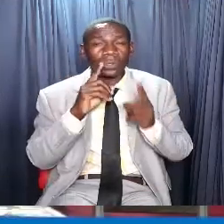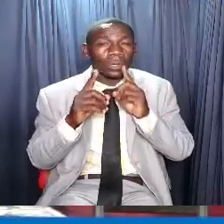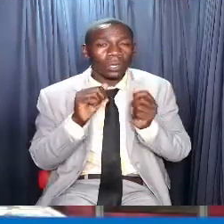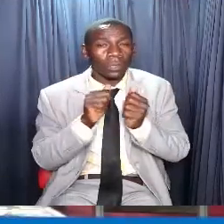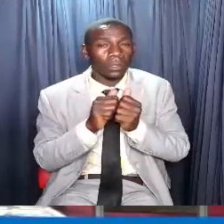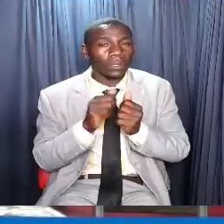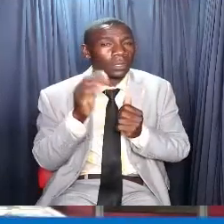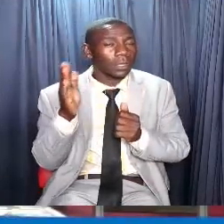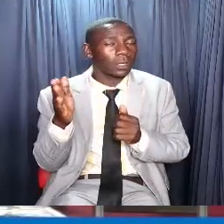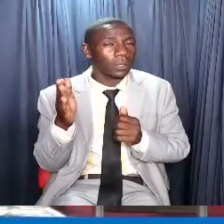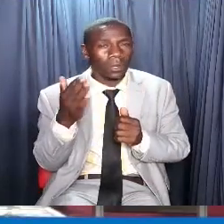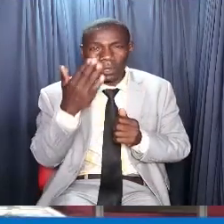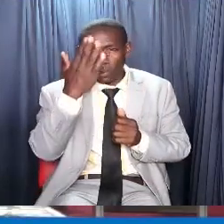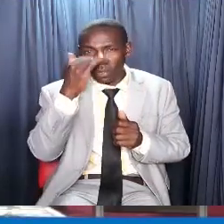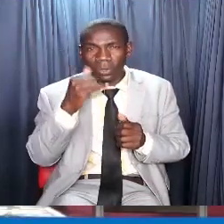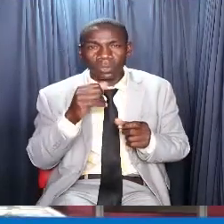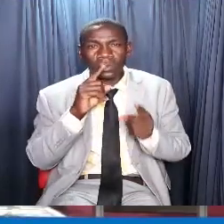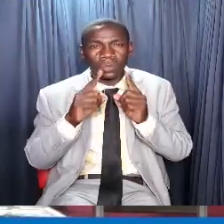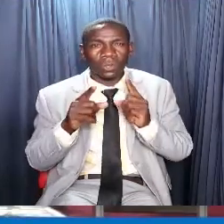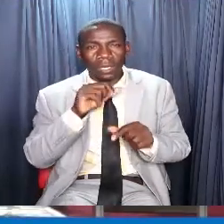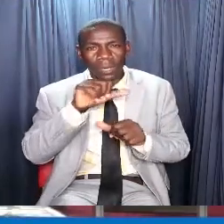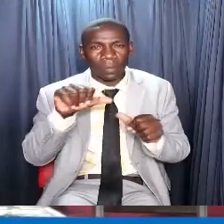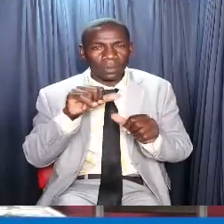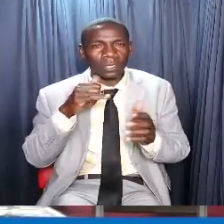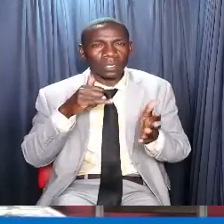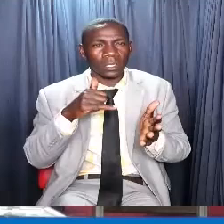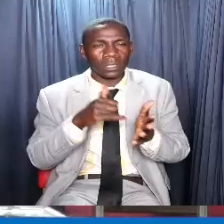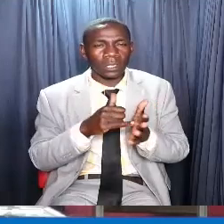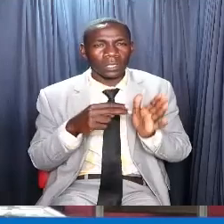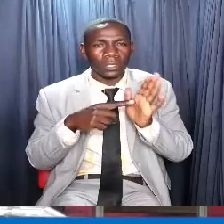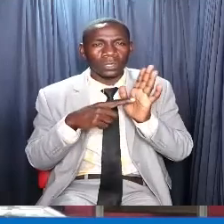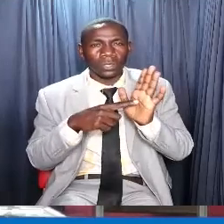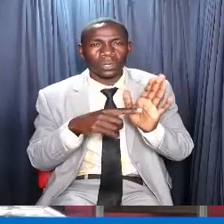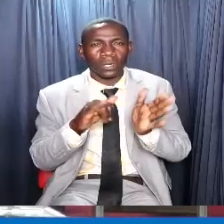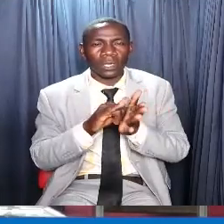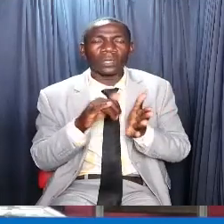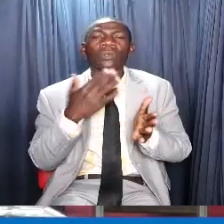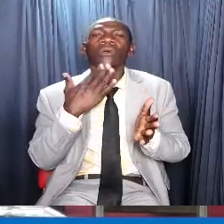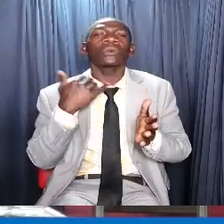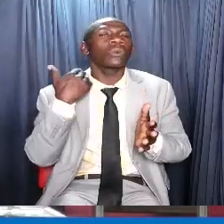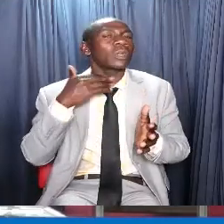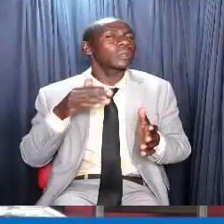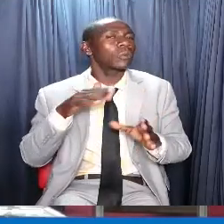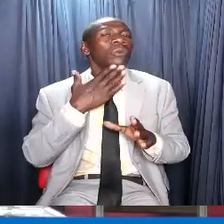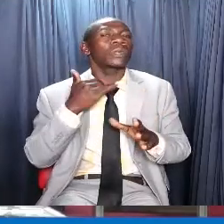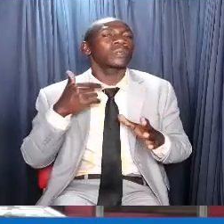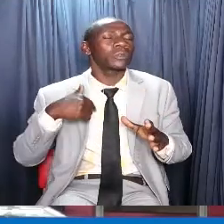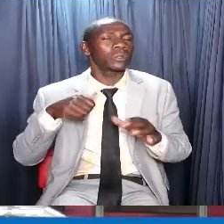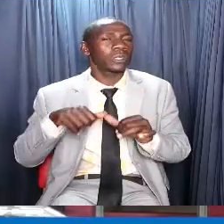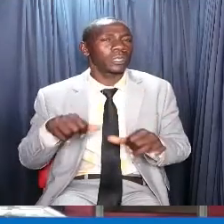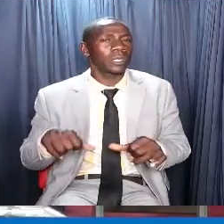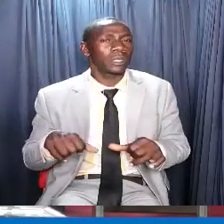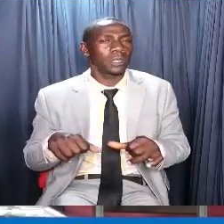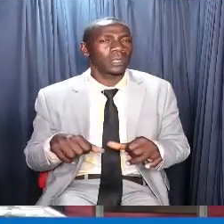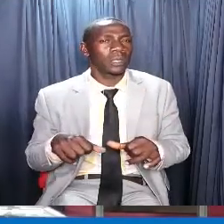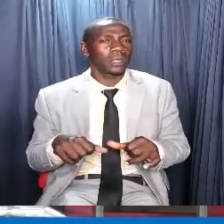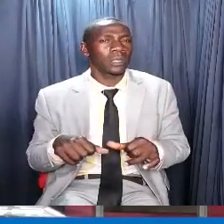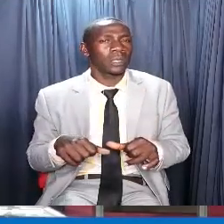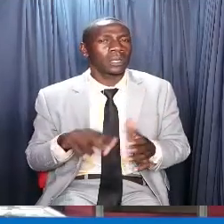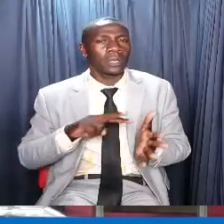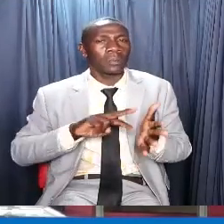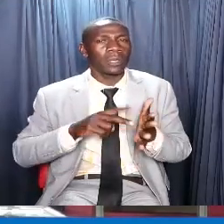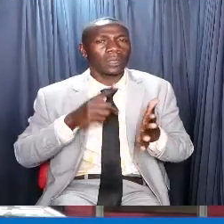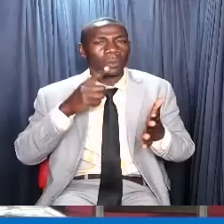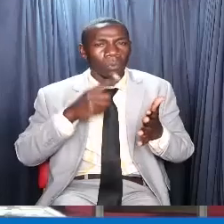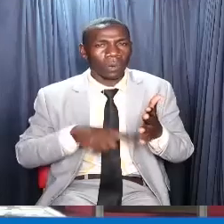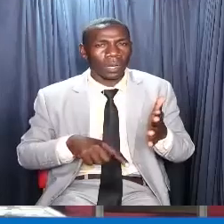don't they speak unto Bona that? Mbona hata wazungumzi naye? Why don't they interrogate? Onyesha ni mimi hawanitaki. Showing they don't want me to stay. Basi ni mtu ni mtu nina maana